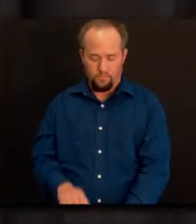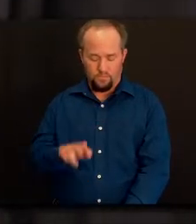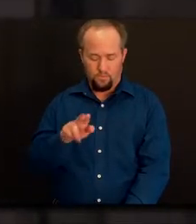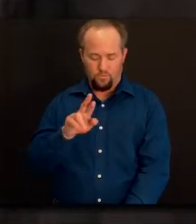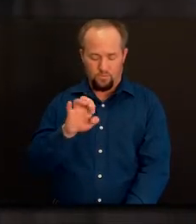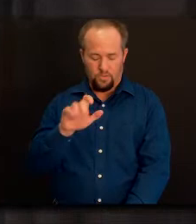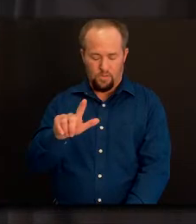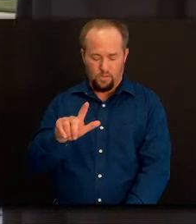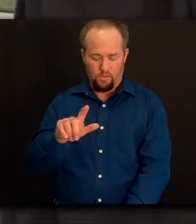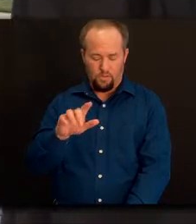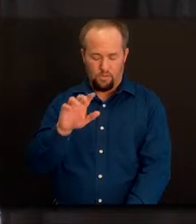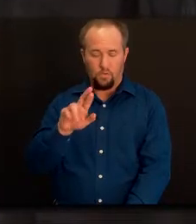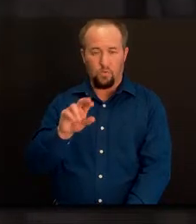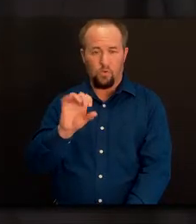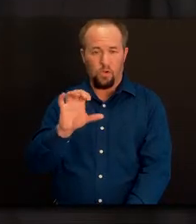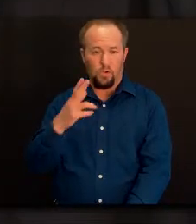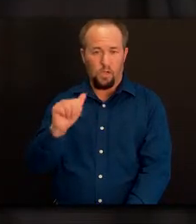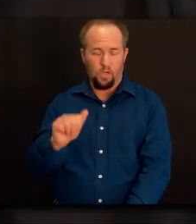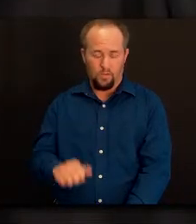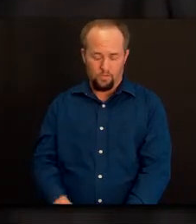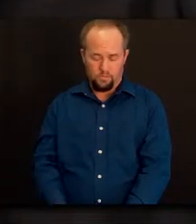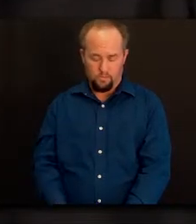Uriel Anselmo Roca.